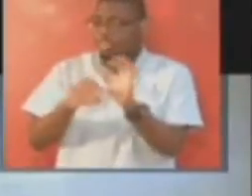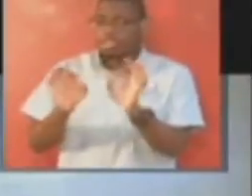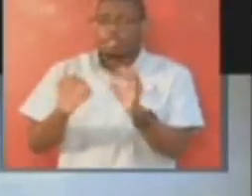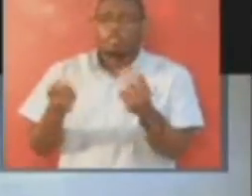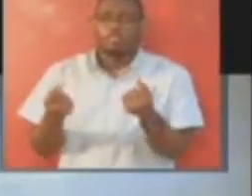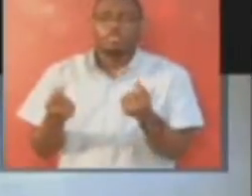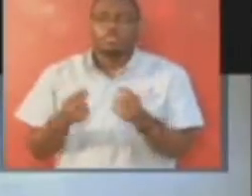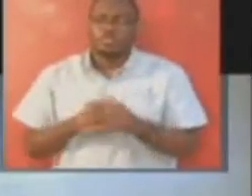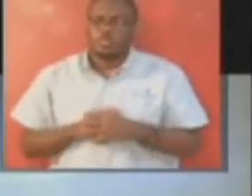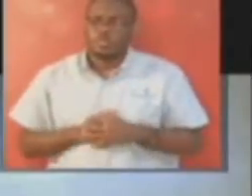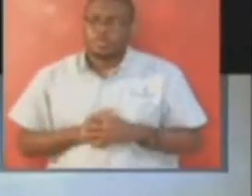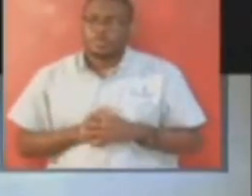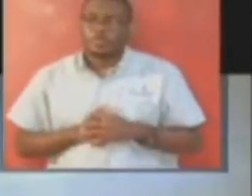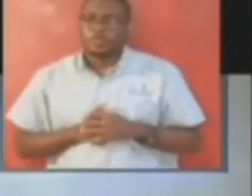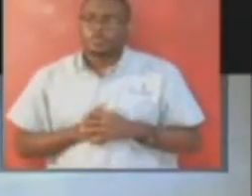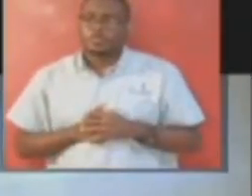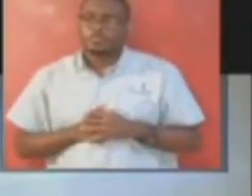them